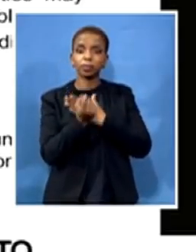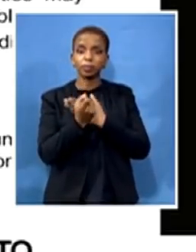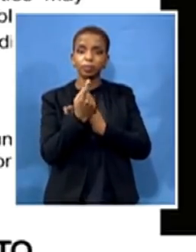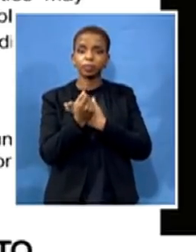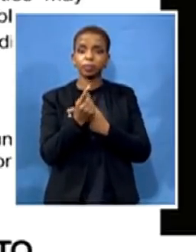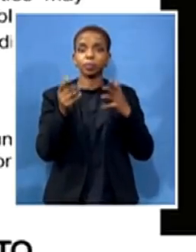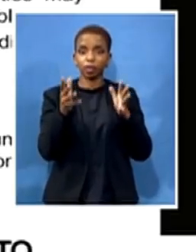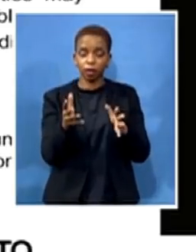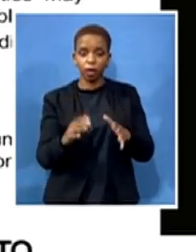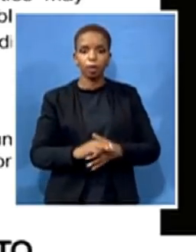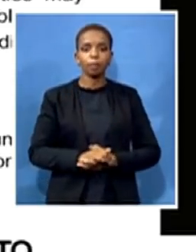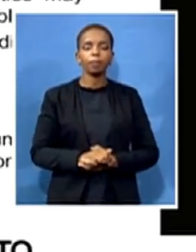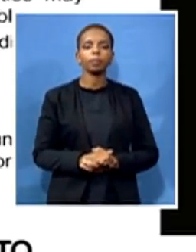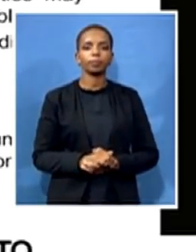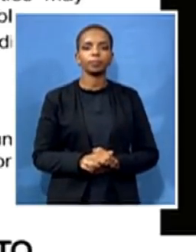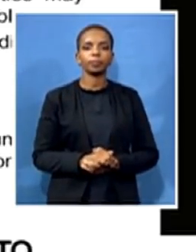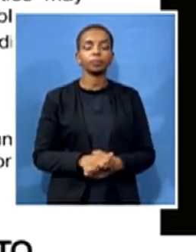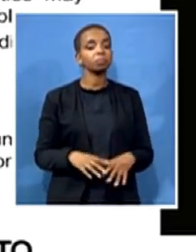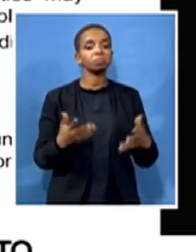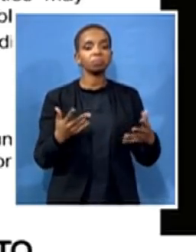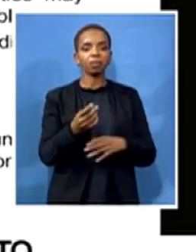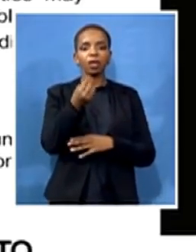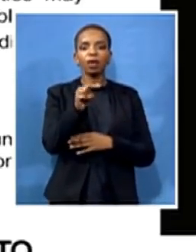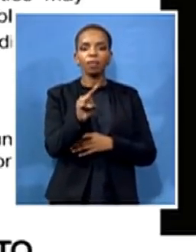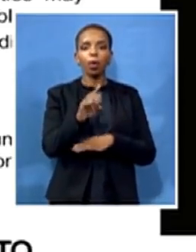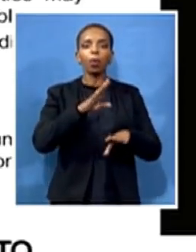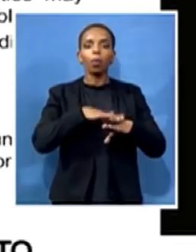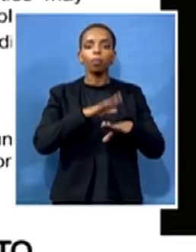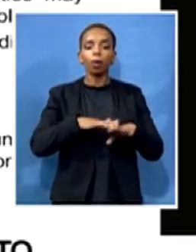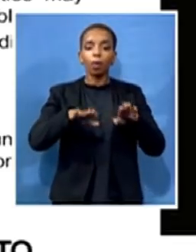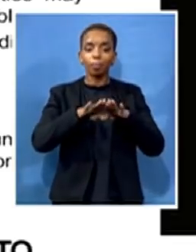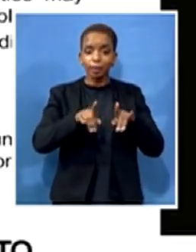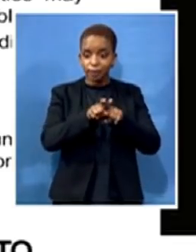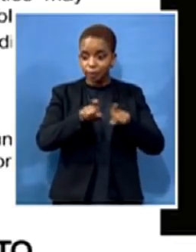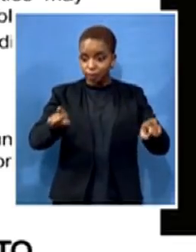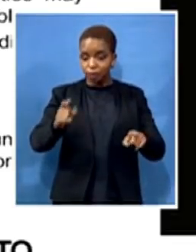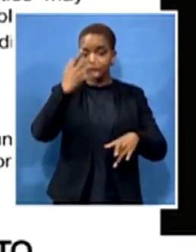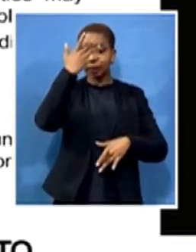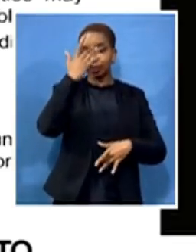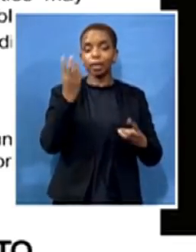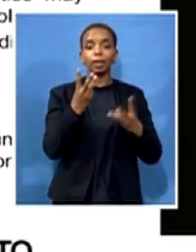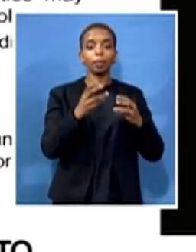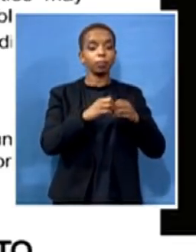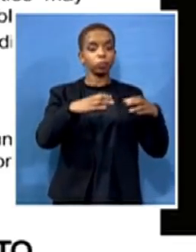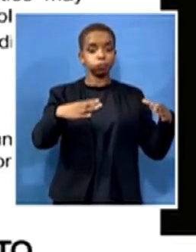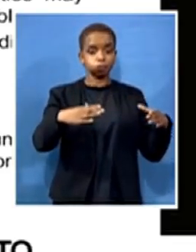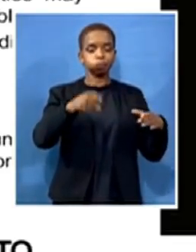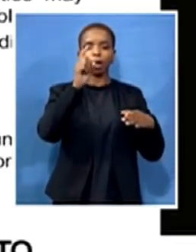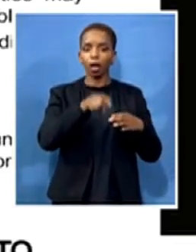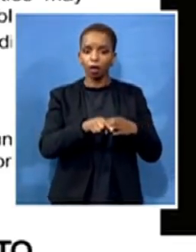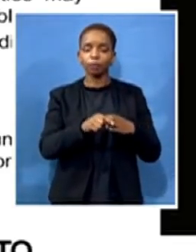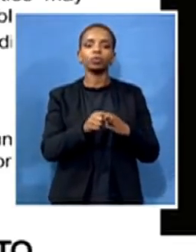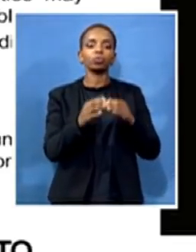further considerations that we'll have to take into account, as I've said: restriction of movement between high and low transmission,